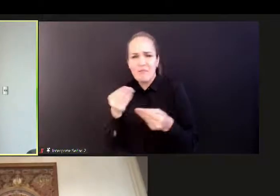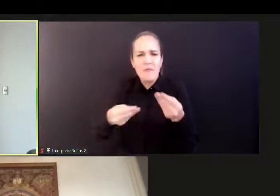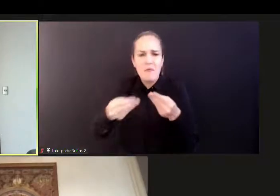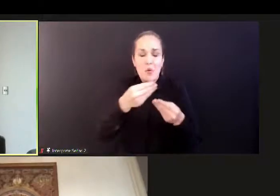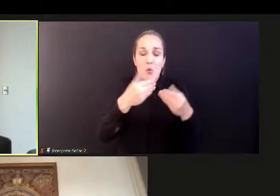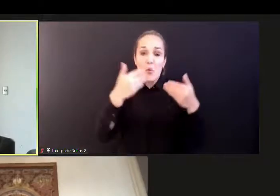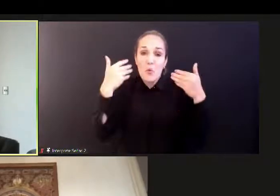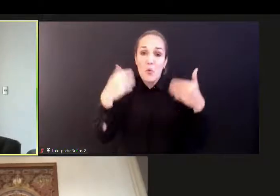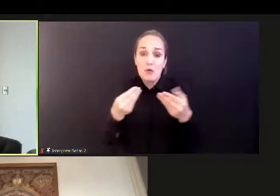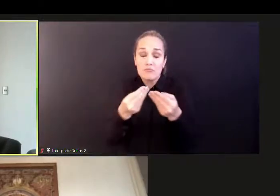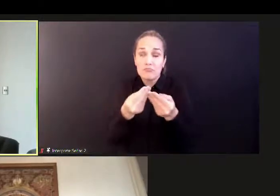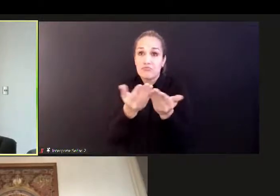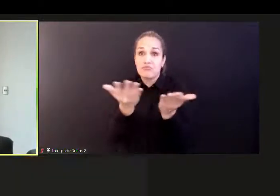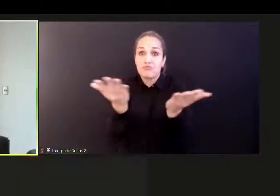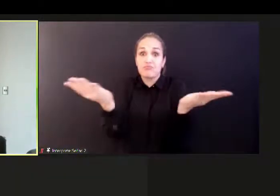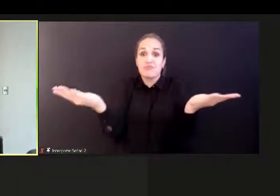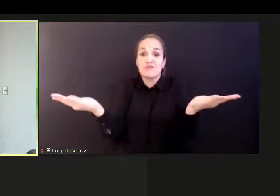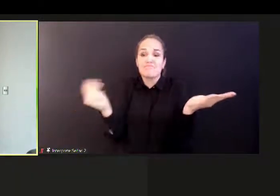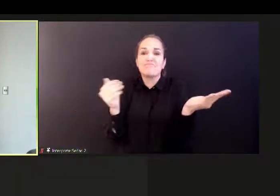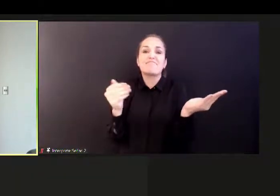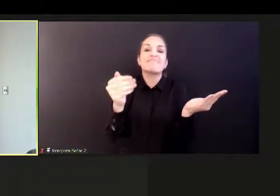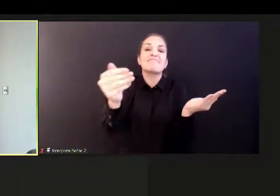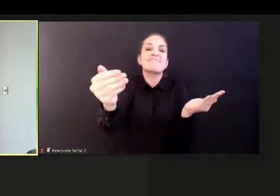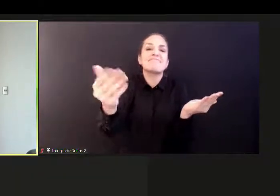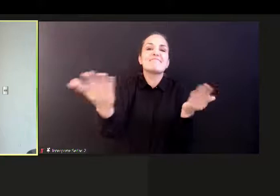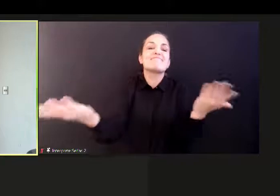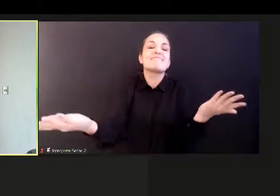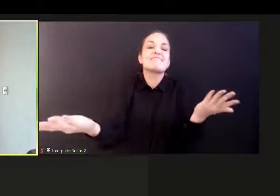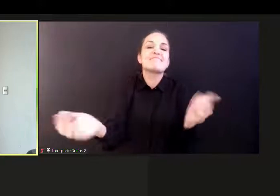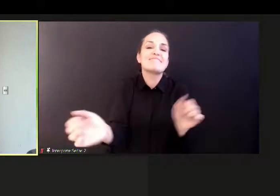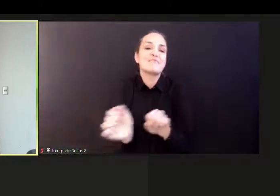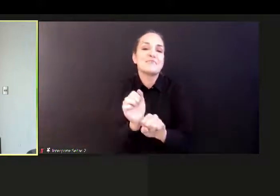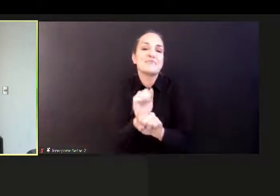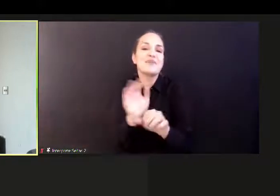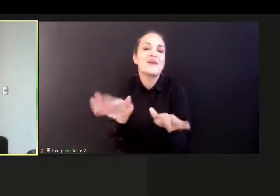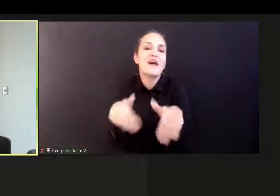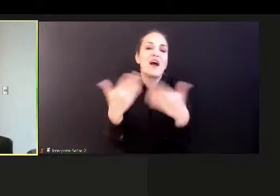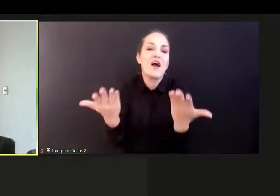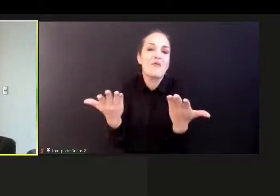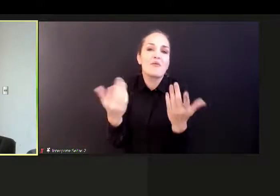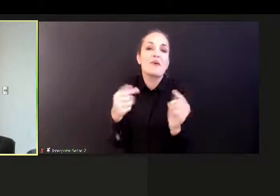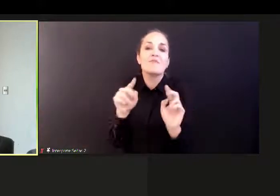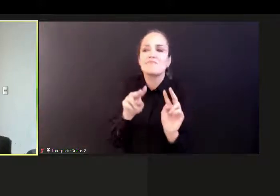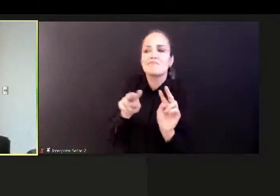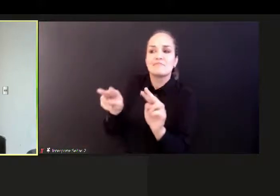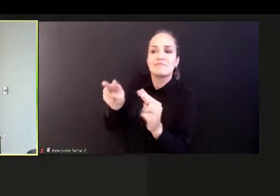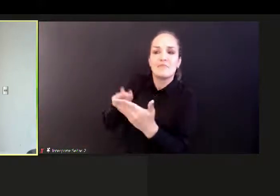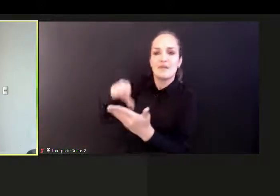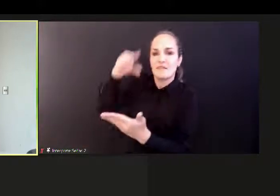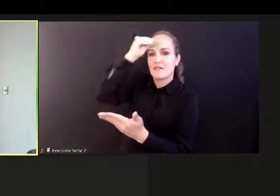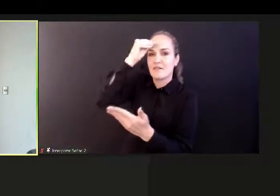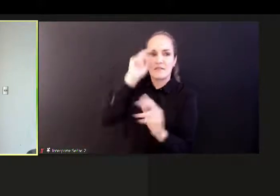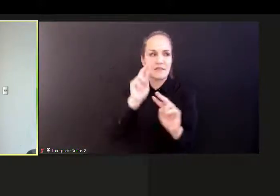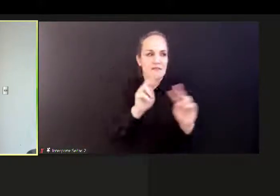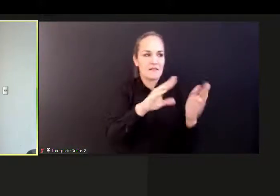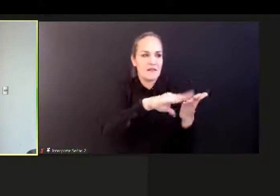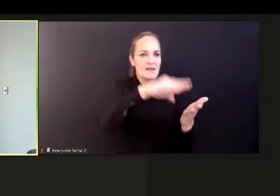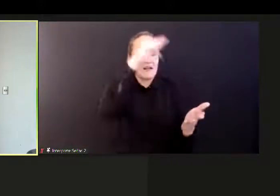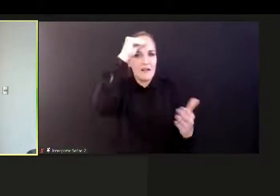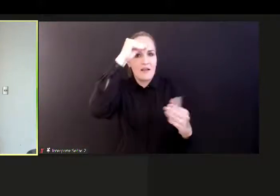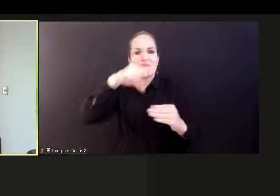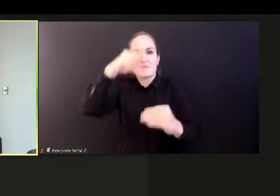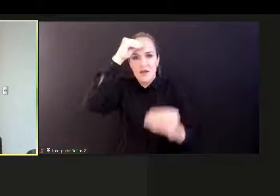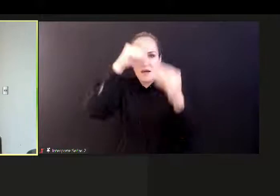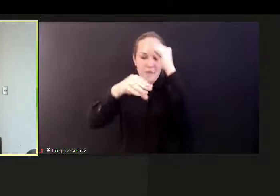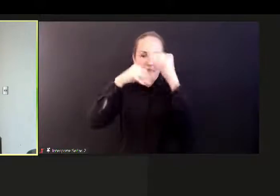different parts of the world can learn from each other about how to take advantage of this growing trade in modern services. And so